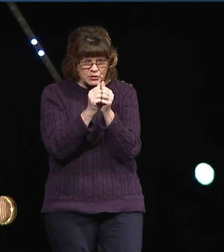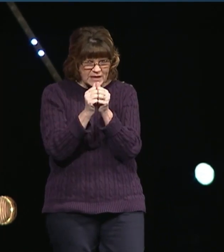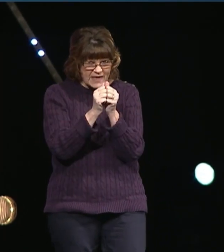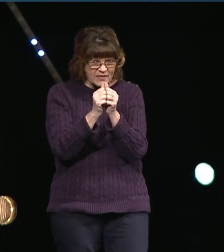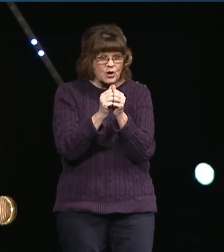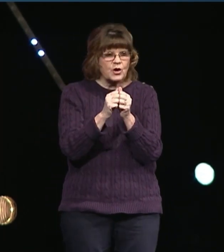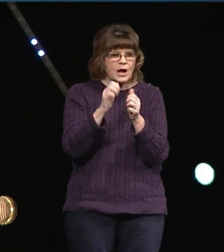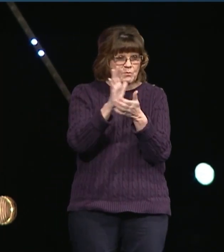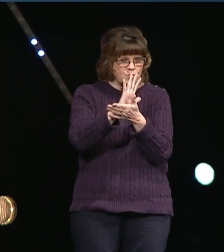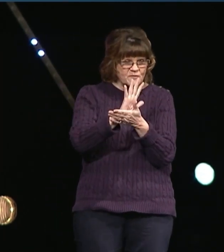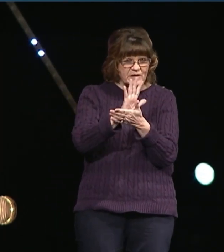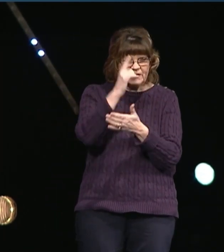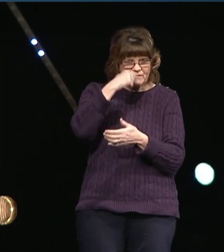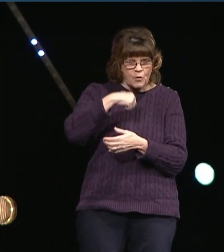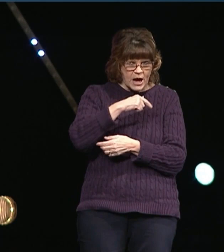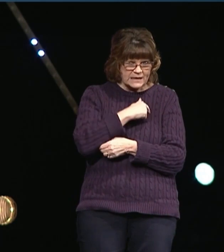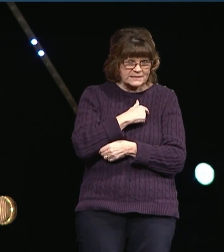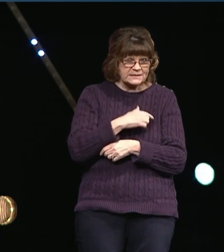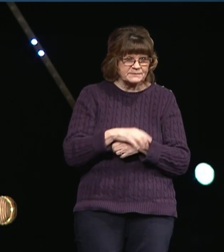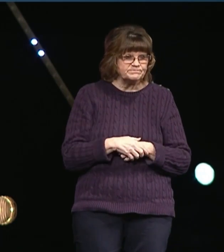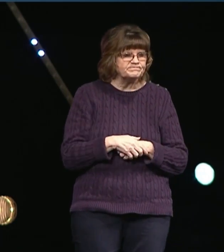us.